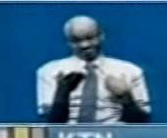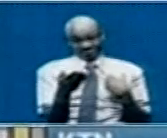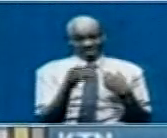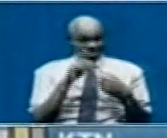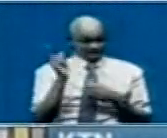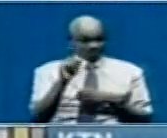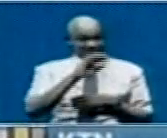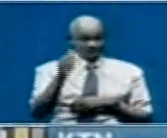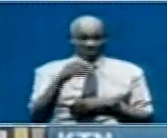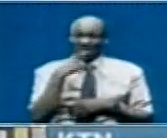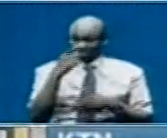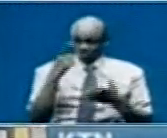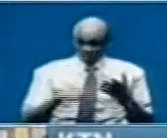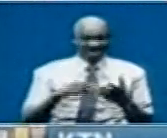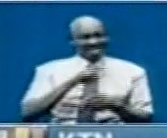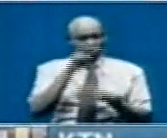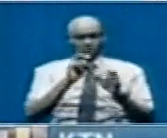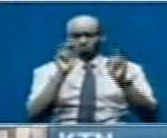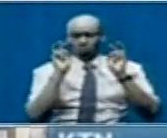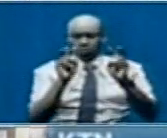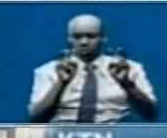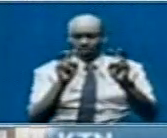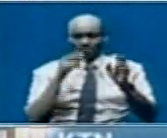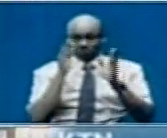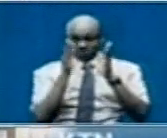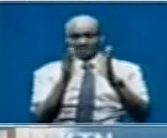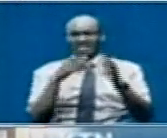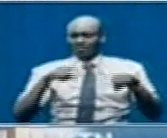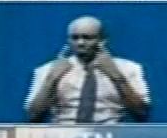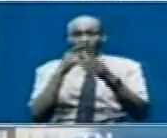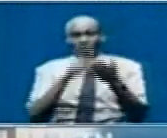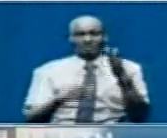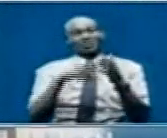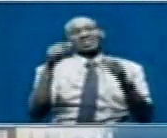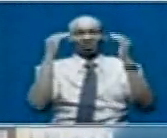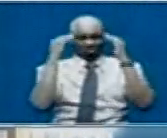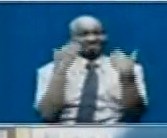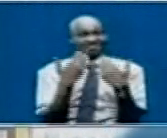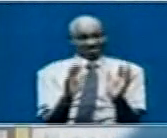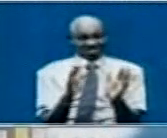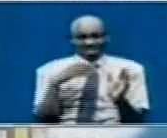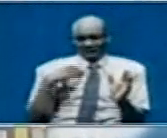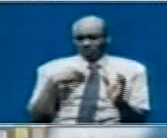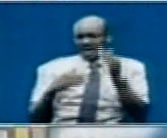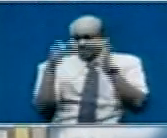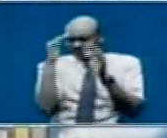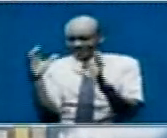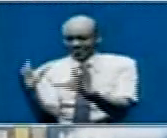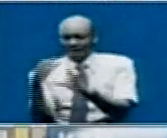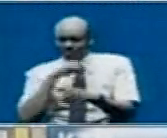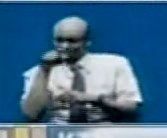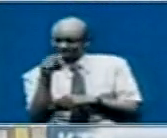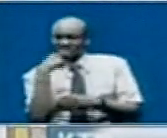the county has attracted national attention. Indeed, the dispute is before the courts. A cross-section of experts on land issues spoke